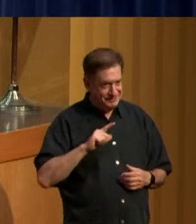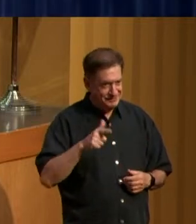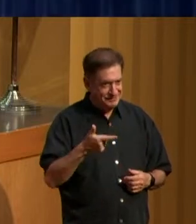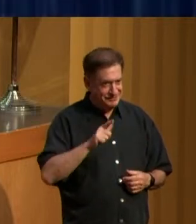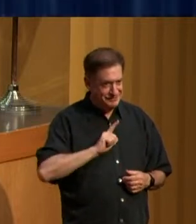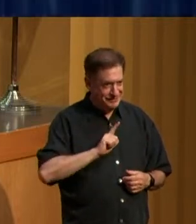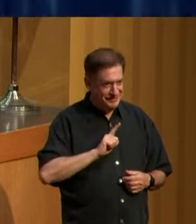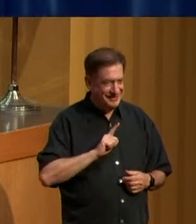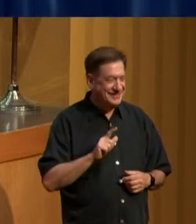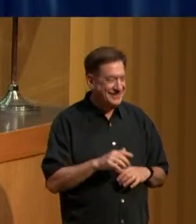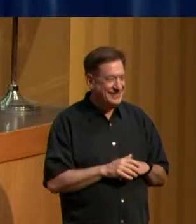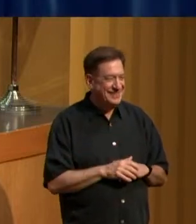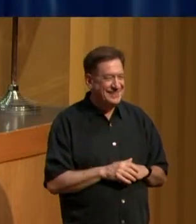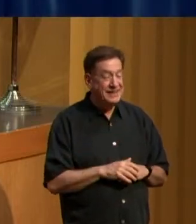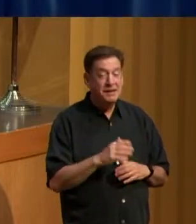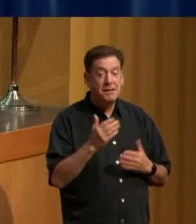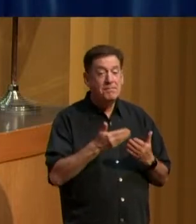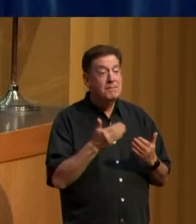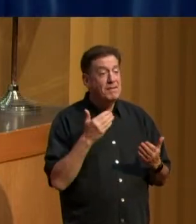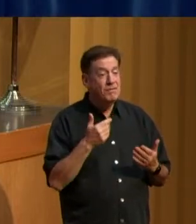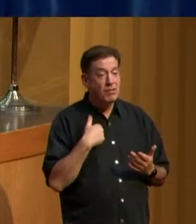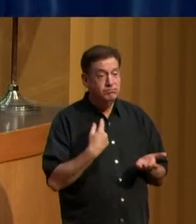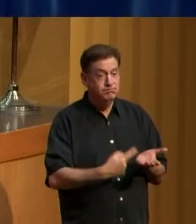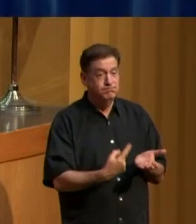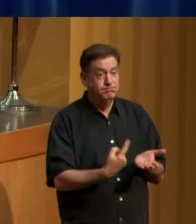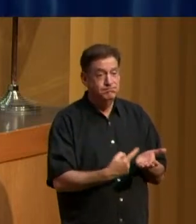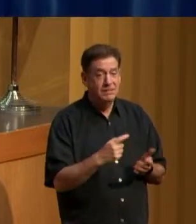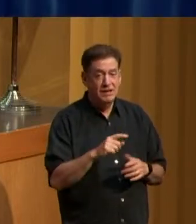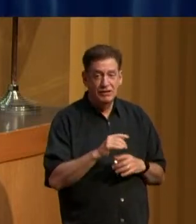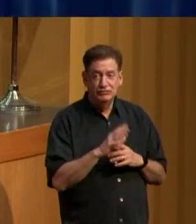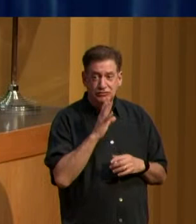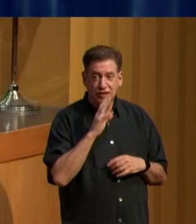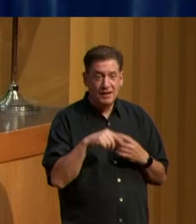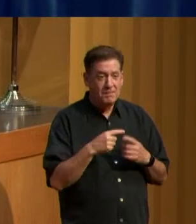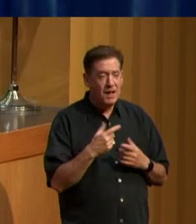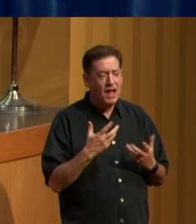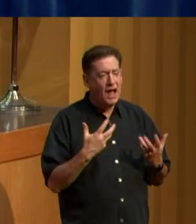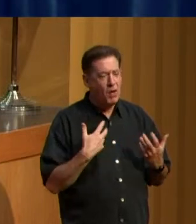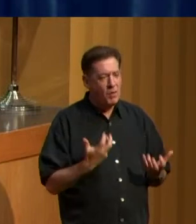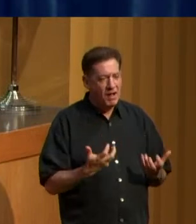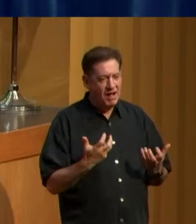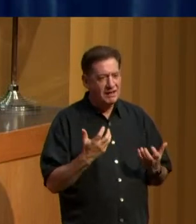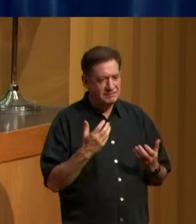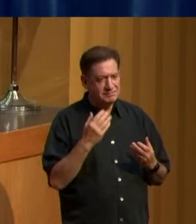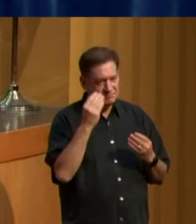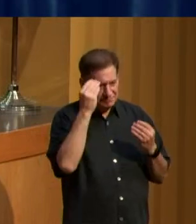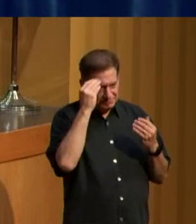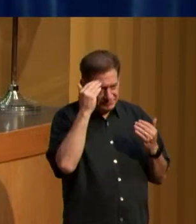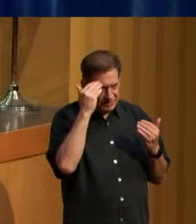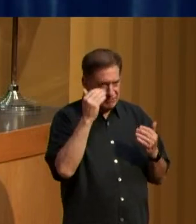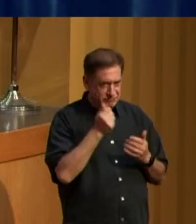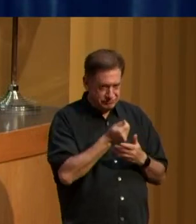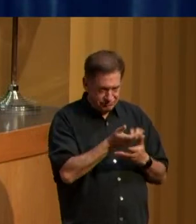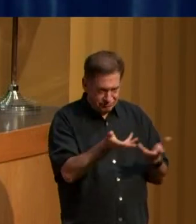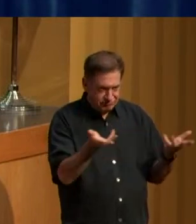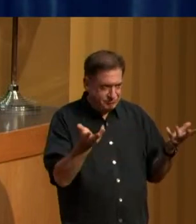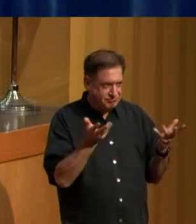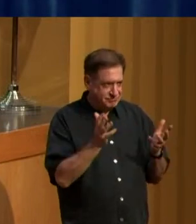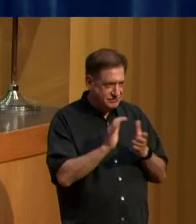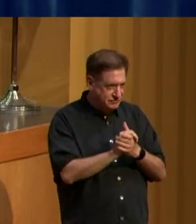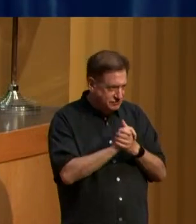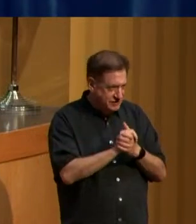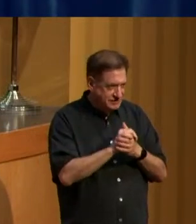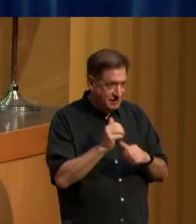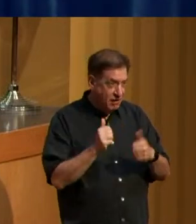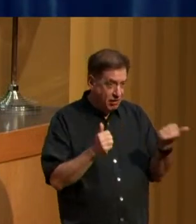Before I get to talking about our season, I guess I first want to acknowledge and congratulate the other 3 teams that